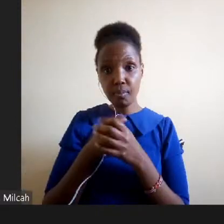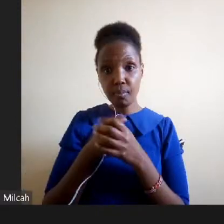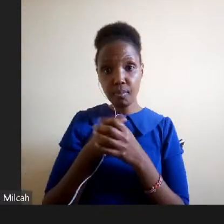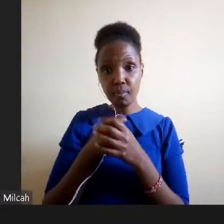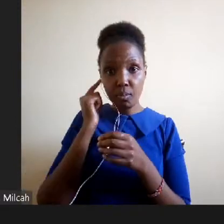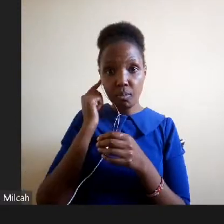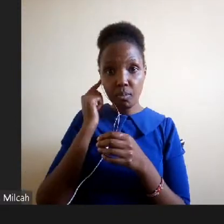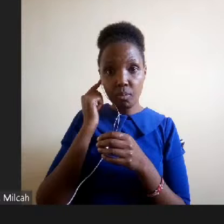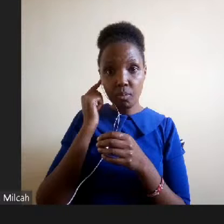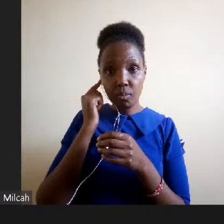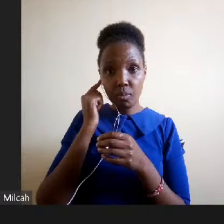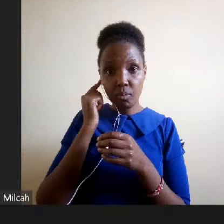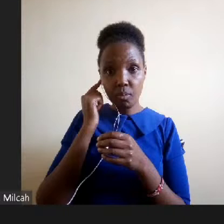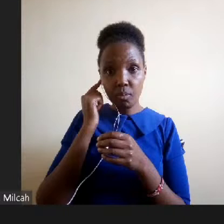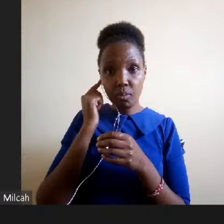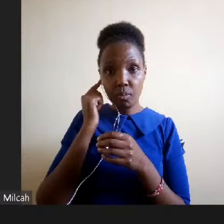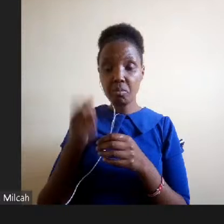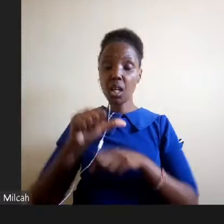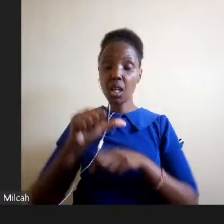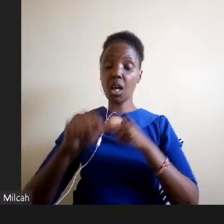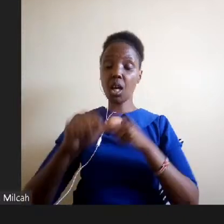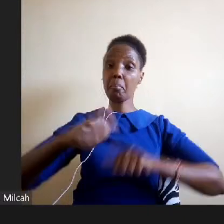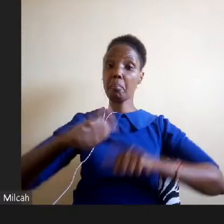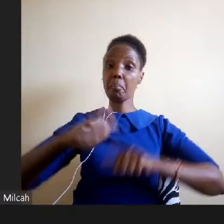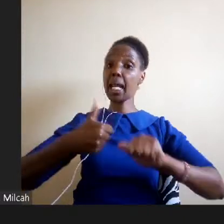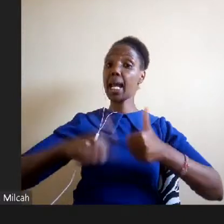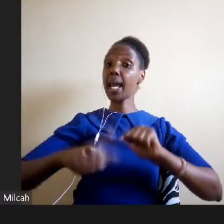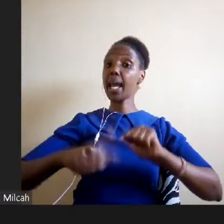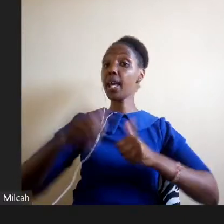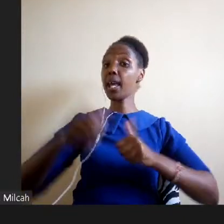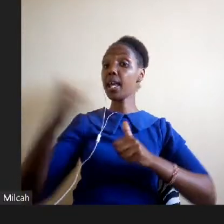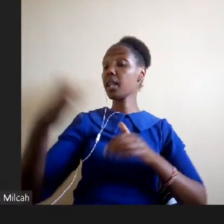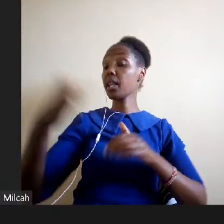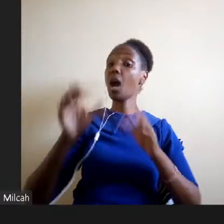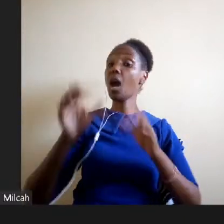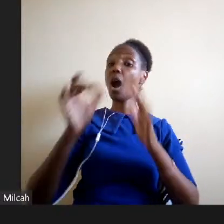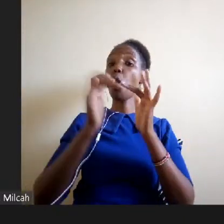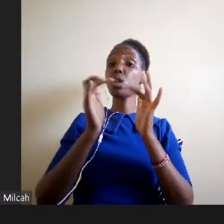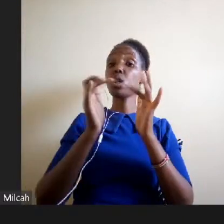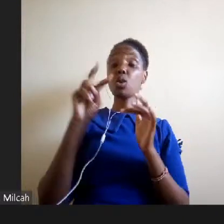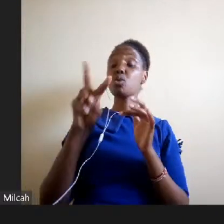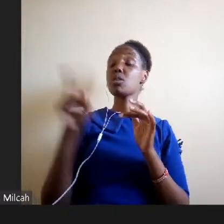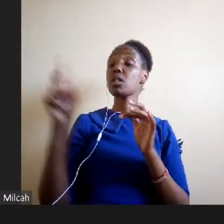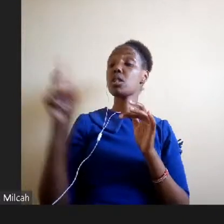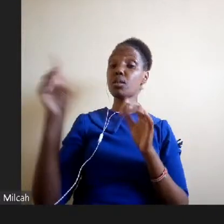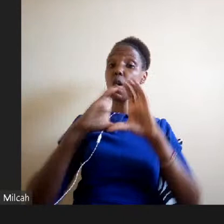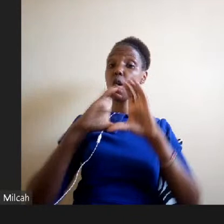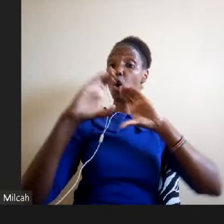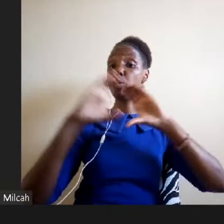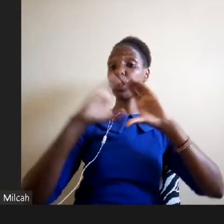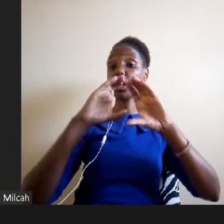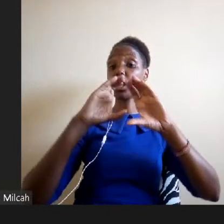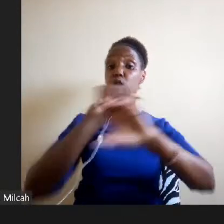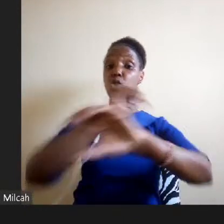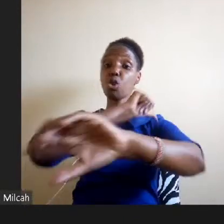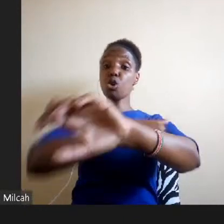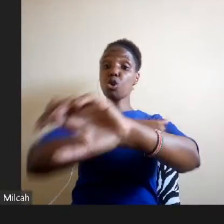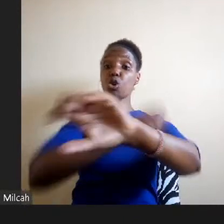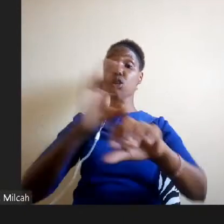profiles and online game forums. I think even we have just been told right now by Communications Authority of Kenya